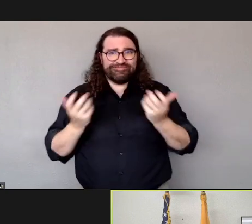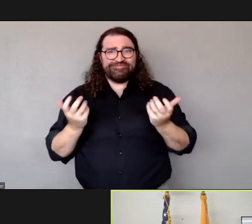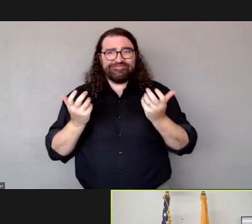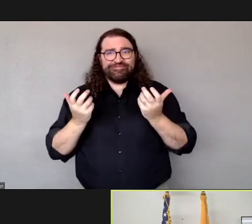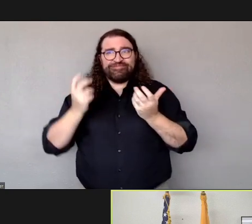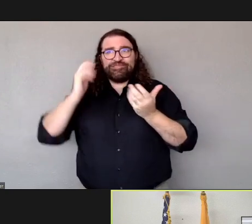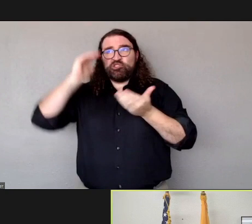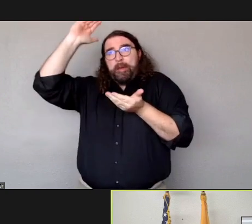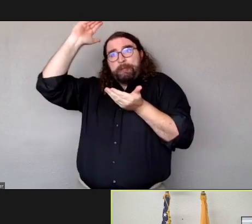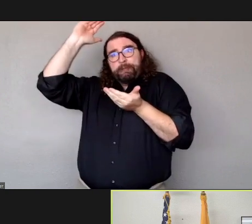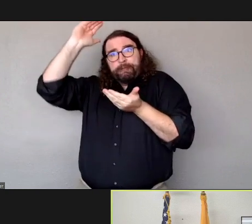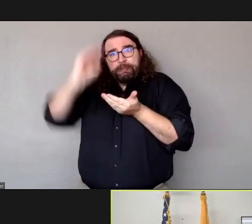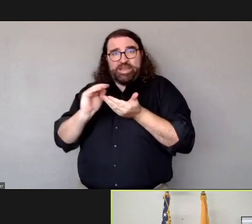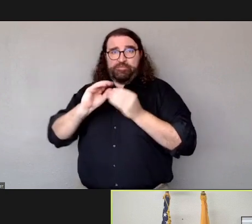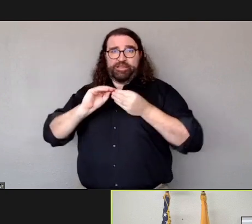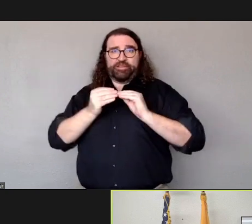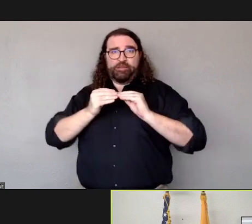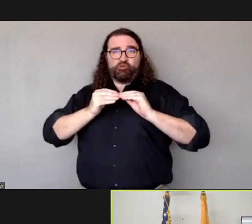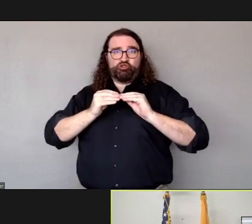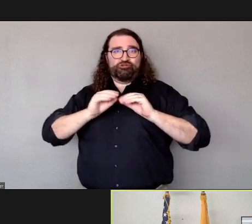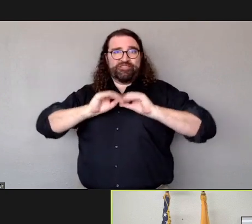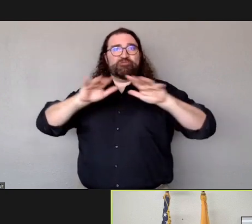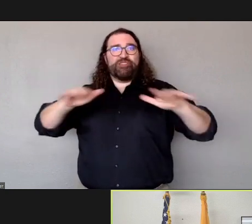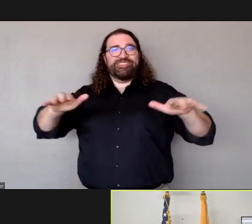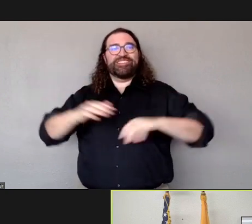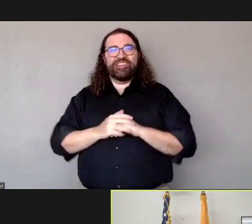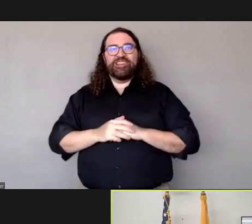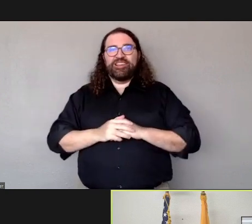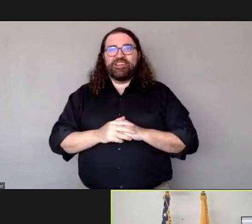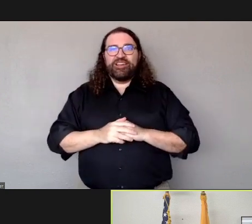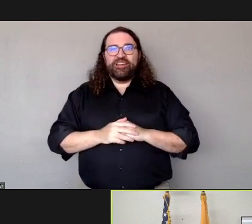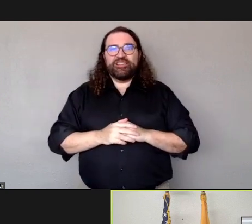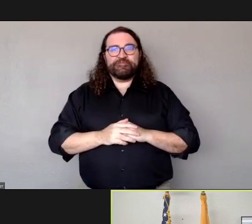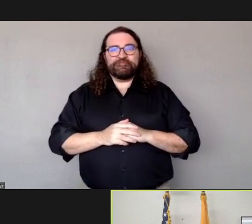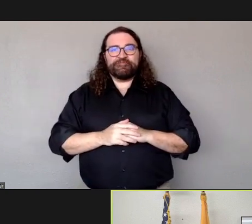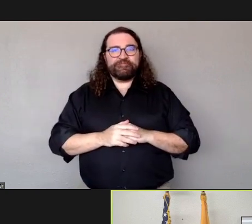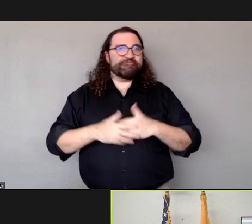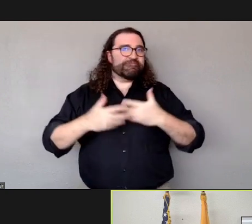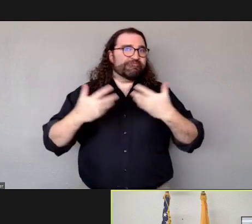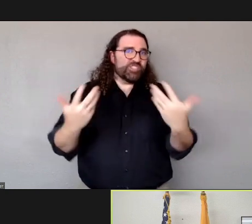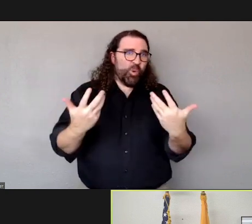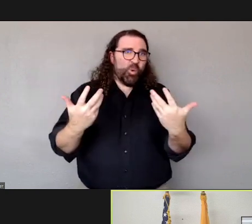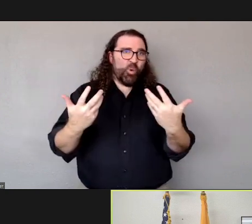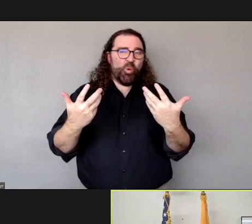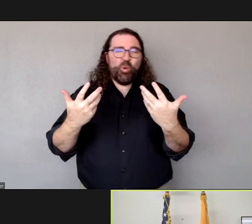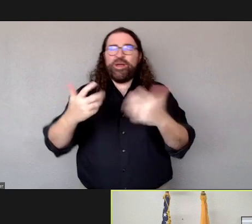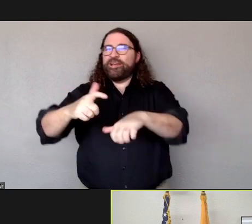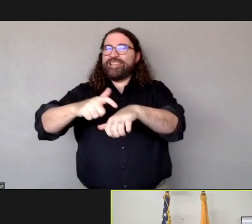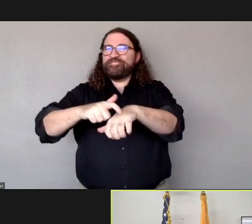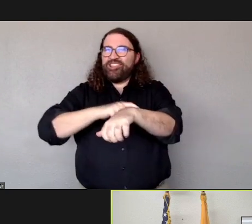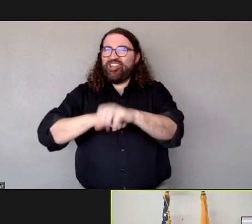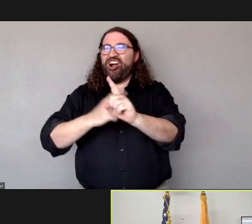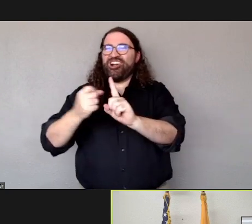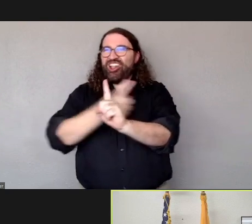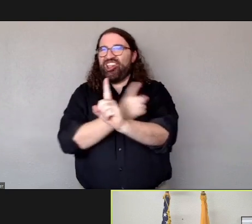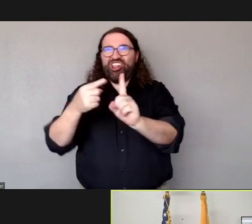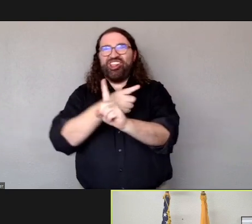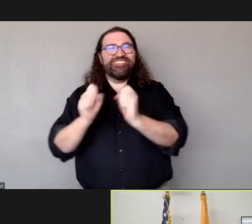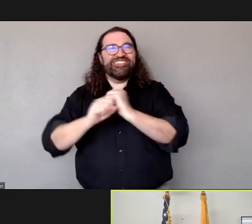minimize all those numbers that I mentioned and that you brought up. So long answer to your 4